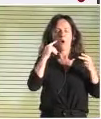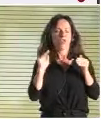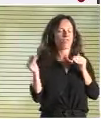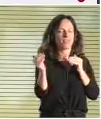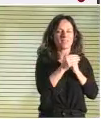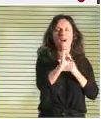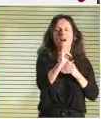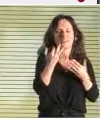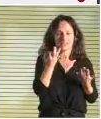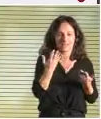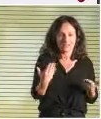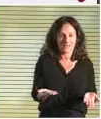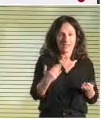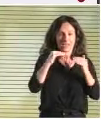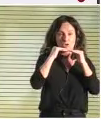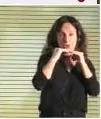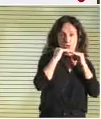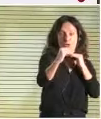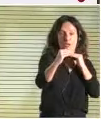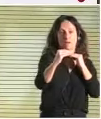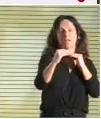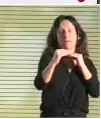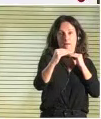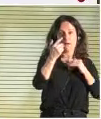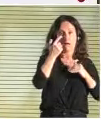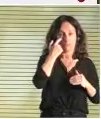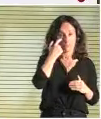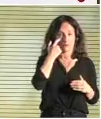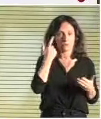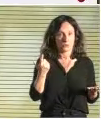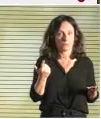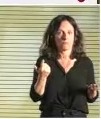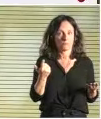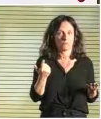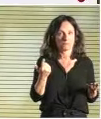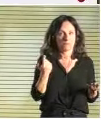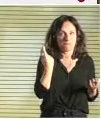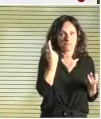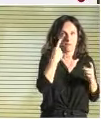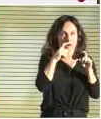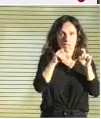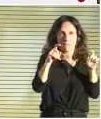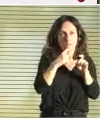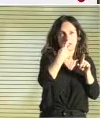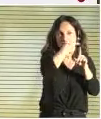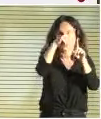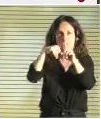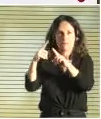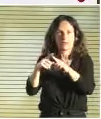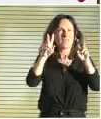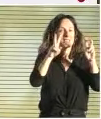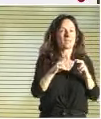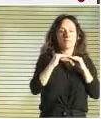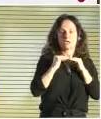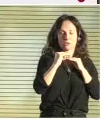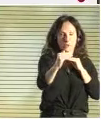in some parts of the business. When you're an airline, you focus probably on the environmental piece, on new engines and sustainable